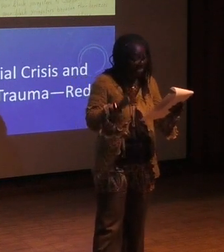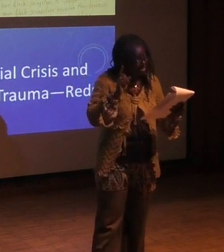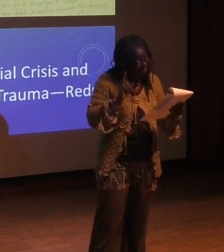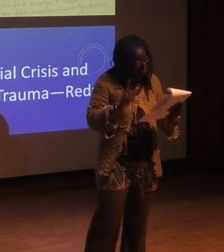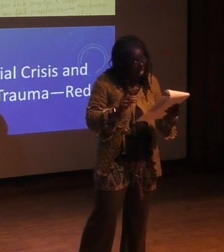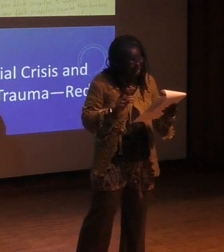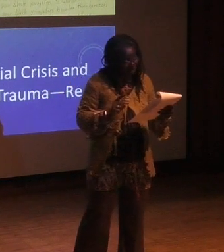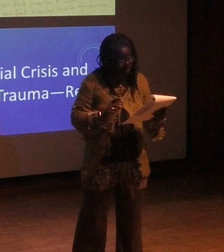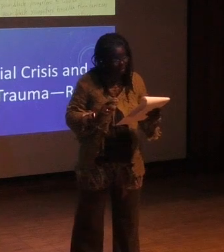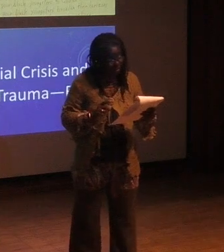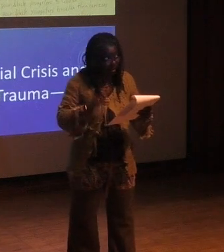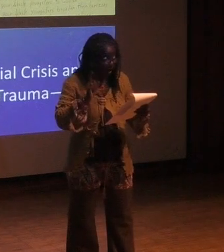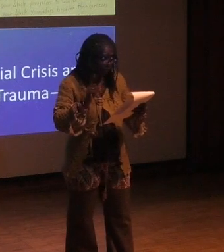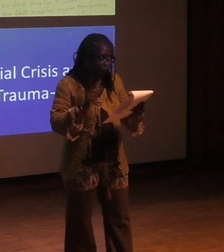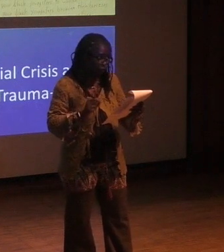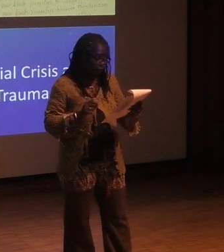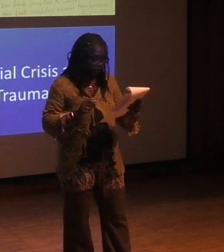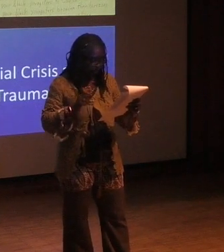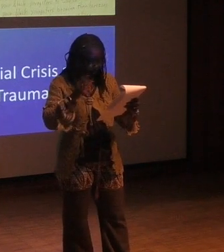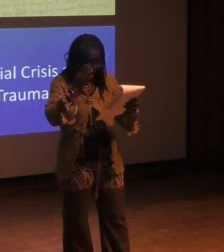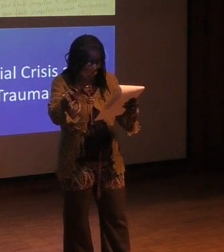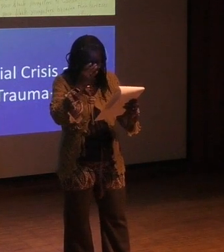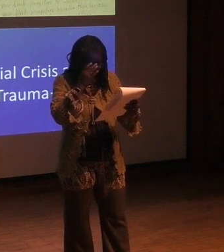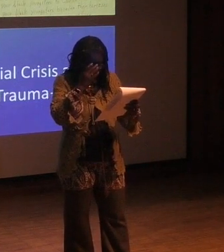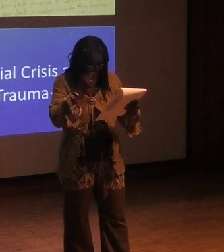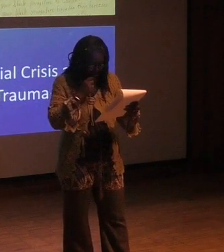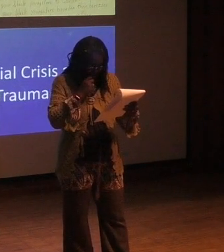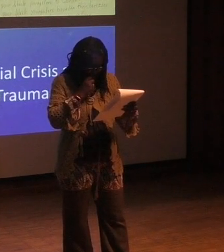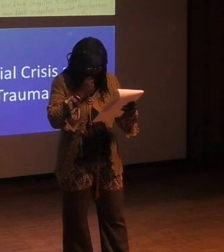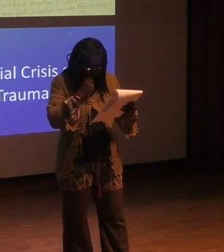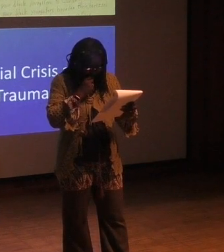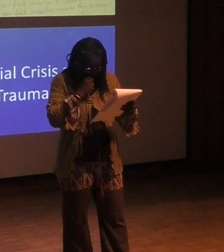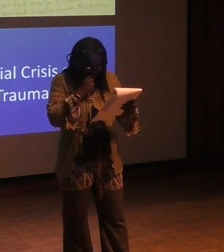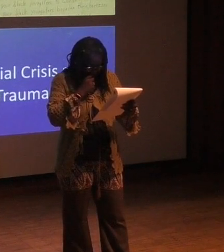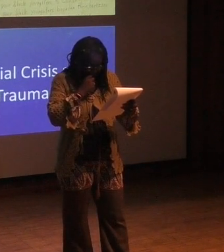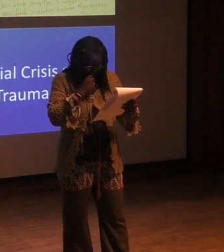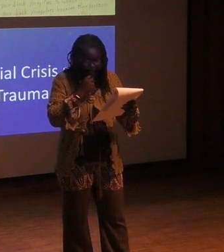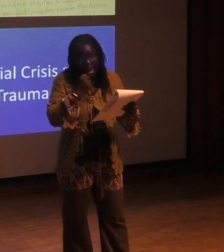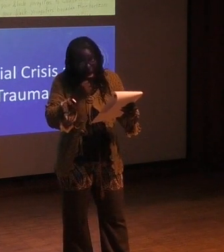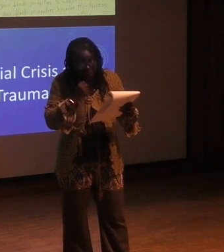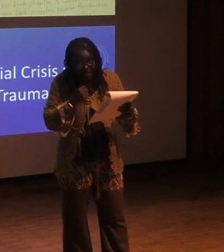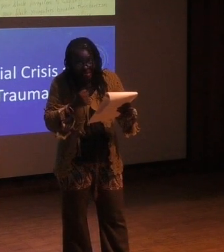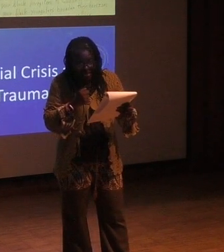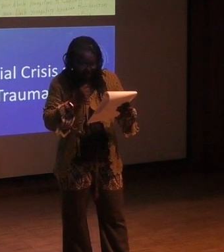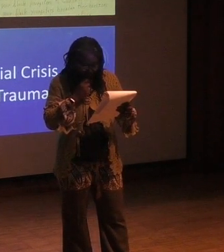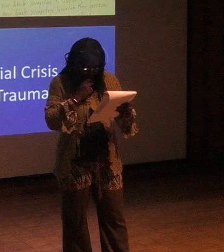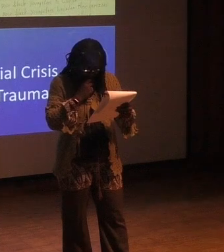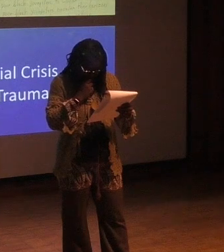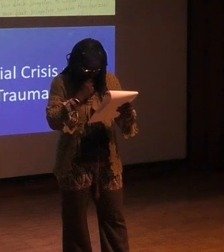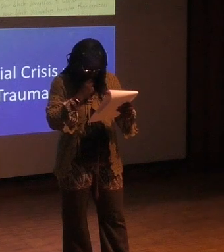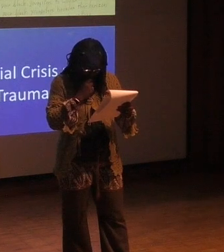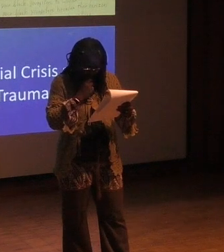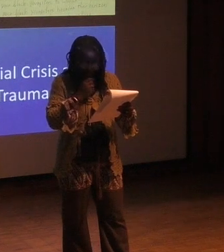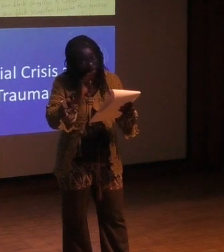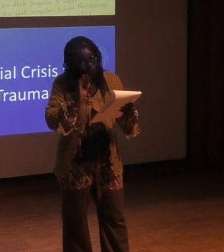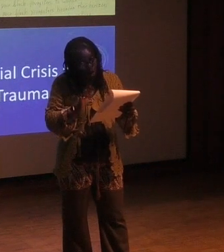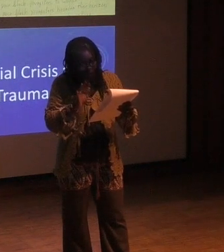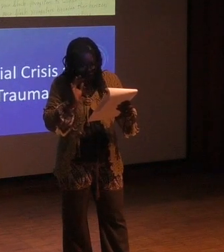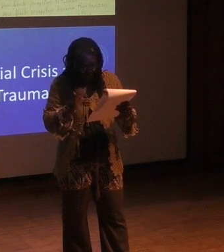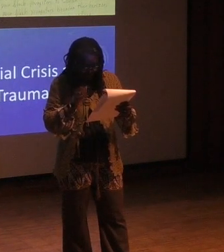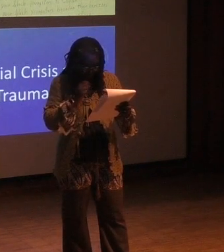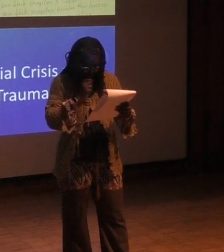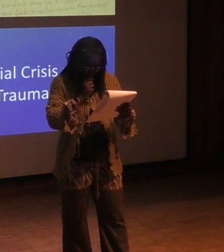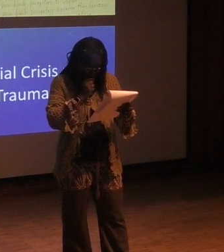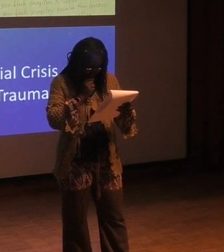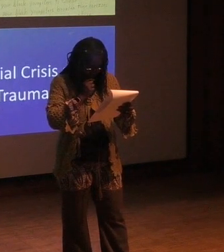and in the fire of truth. And I believe that a